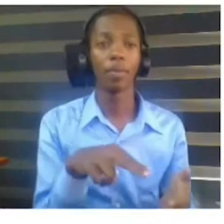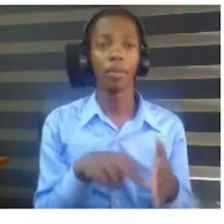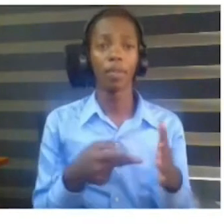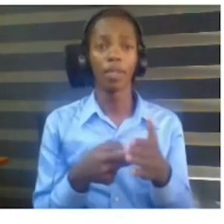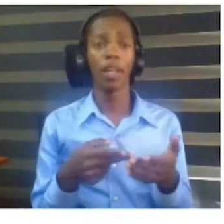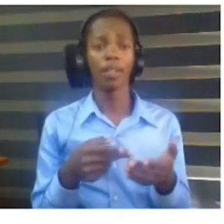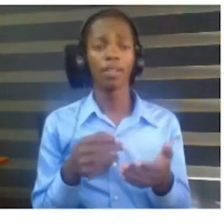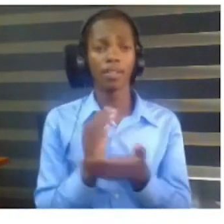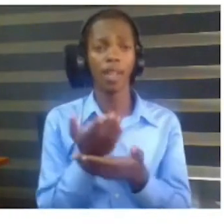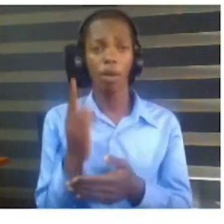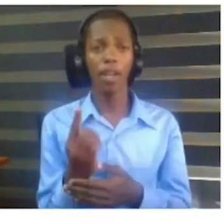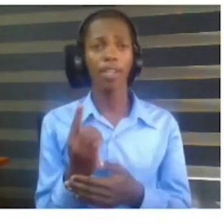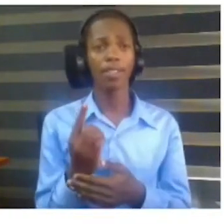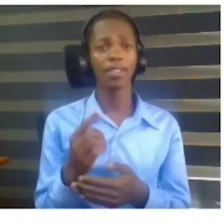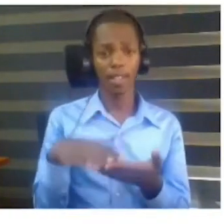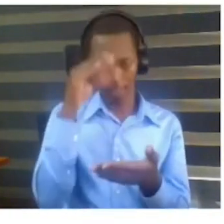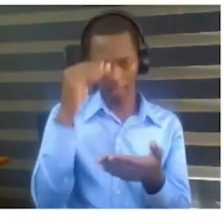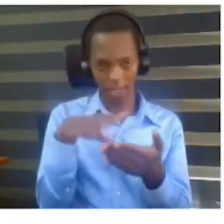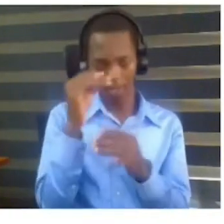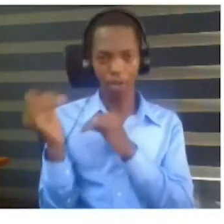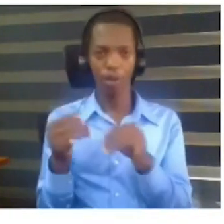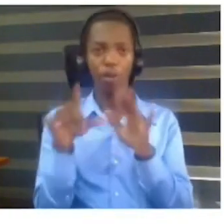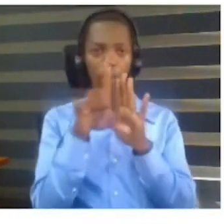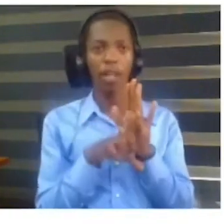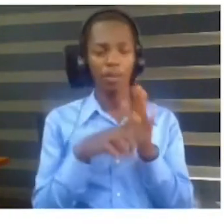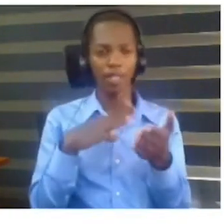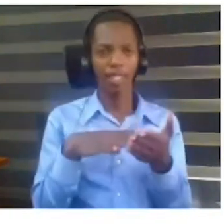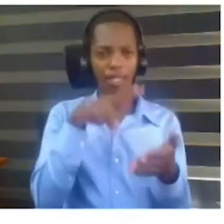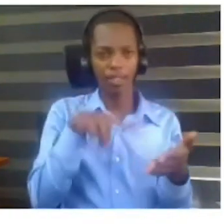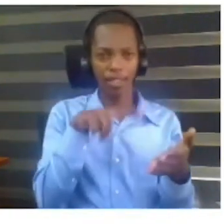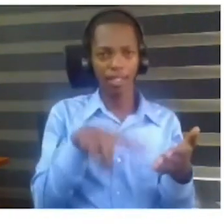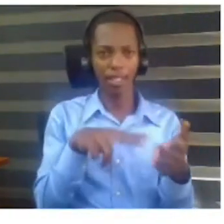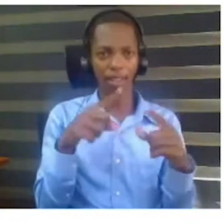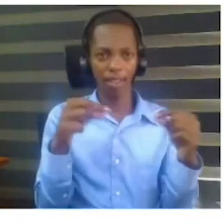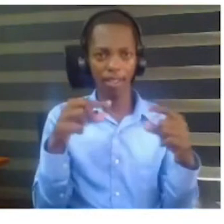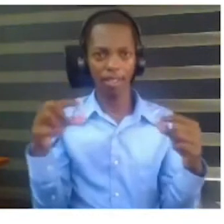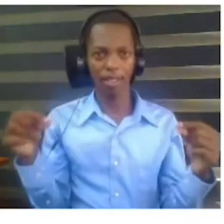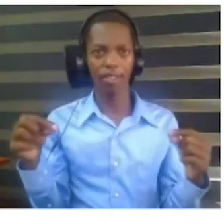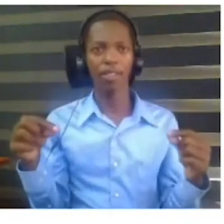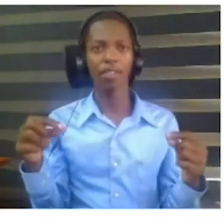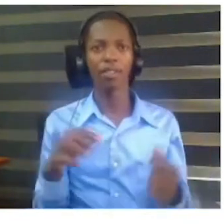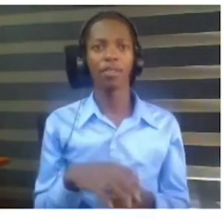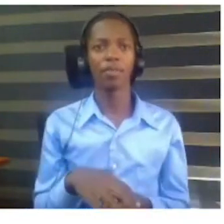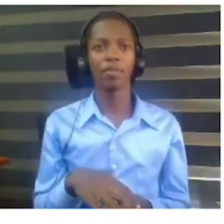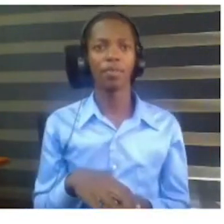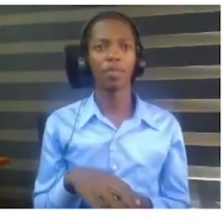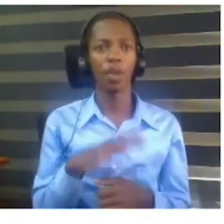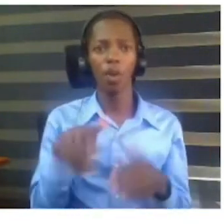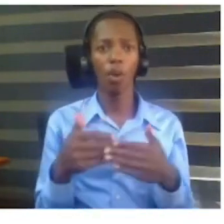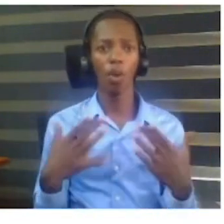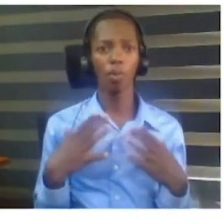companies design accessible apps and websites, these are some of the things to keep in